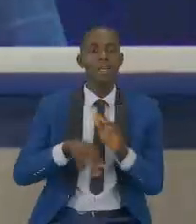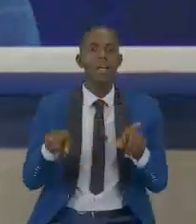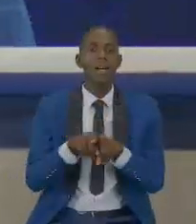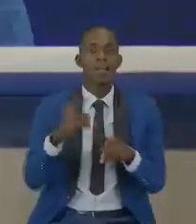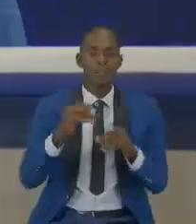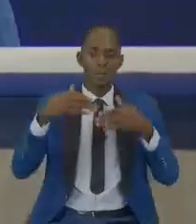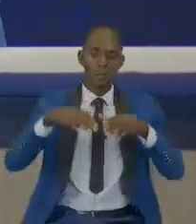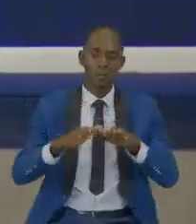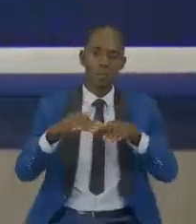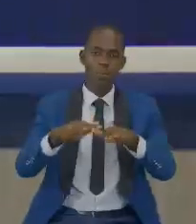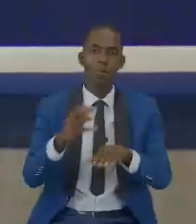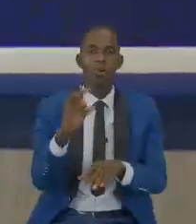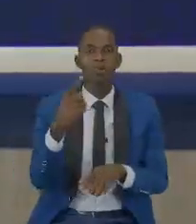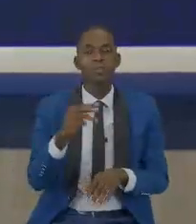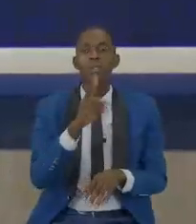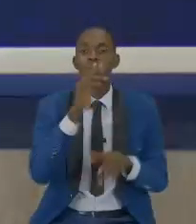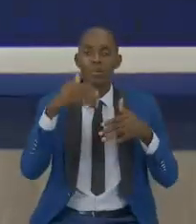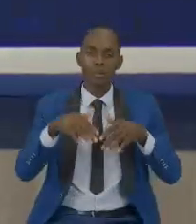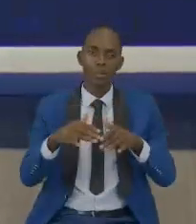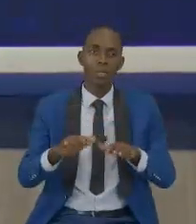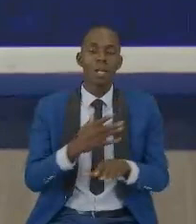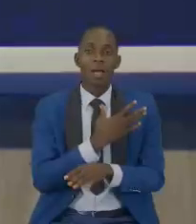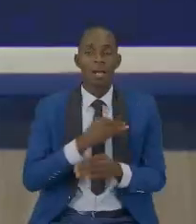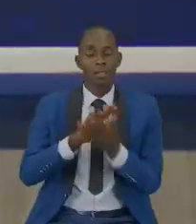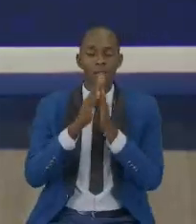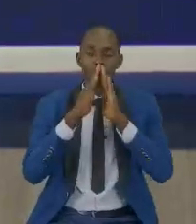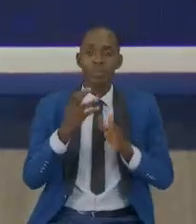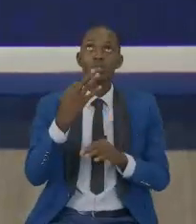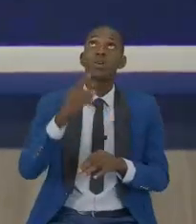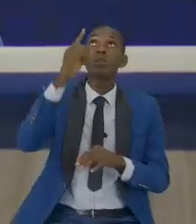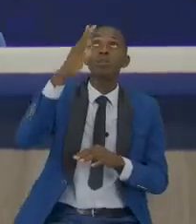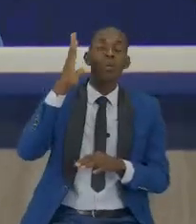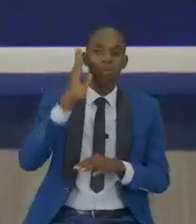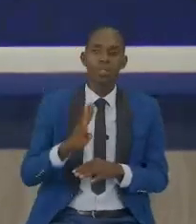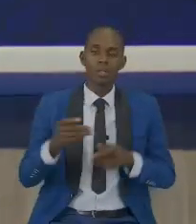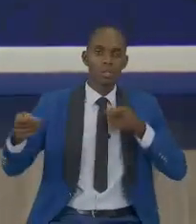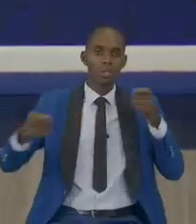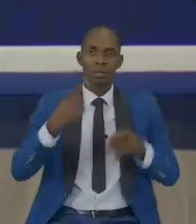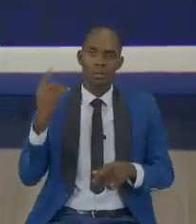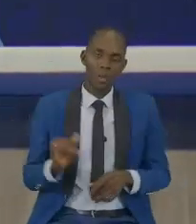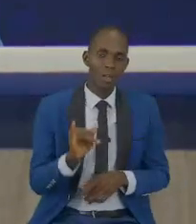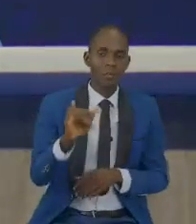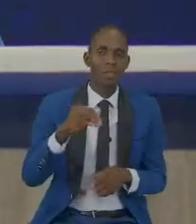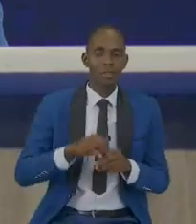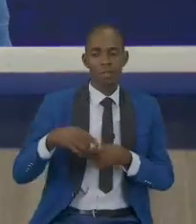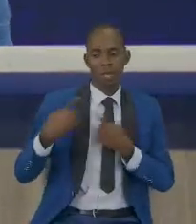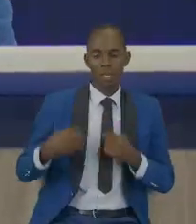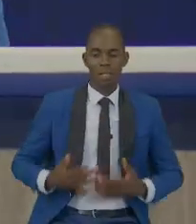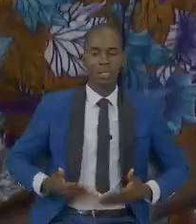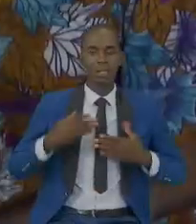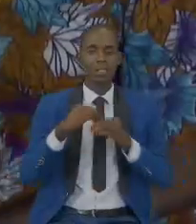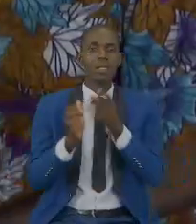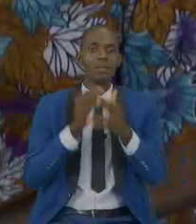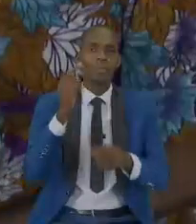the peace of God will reign forever and ever in your heart, in your life, in Jesus'